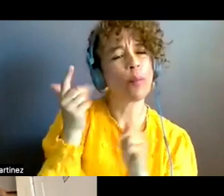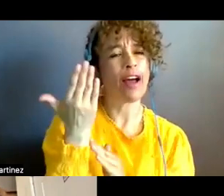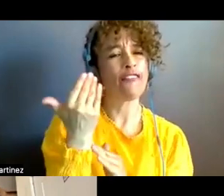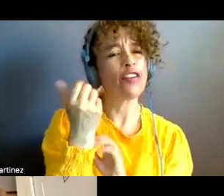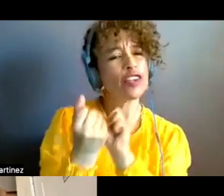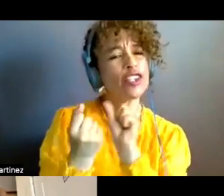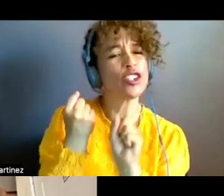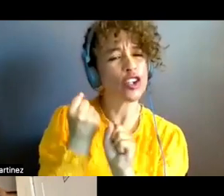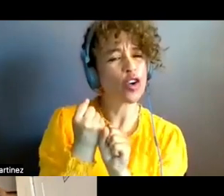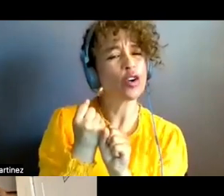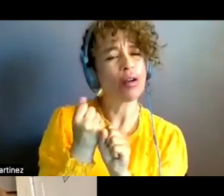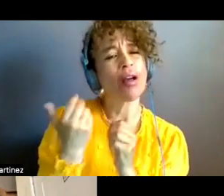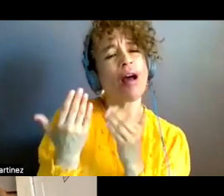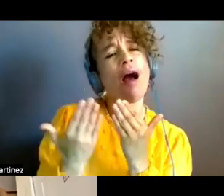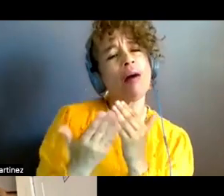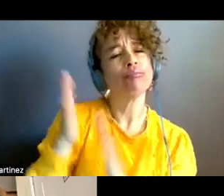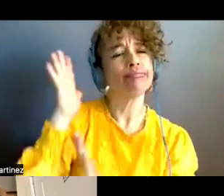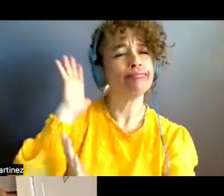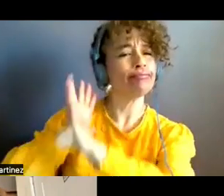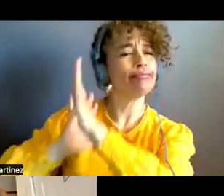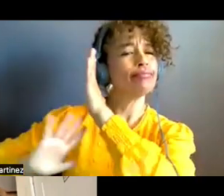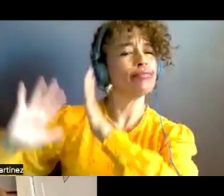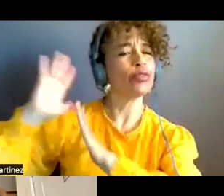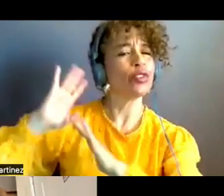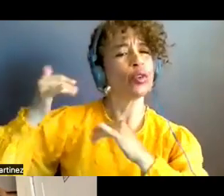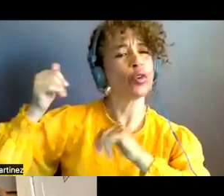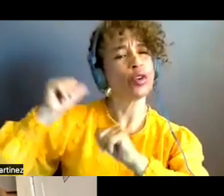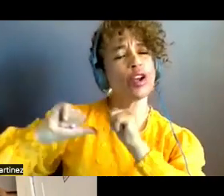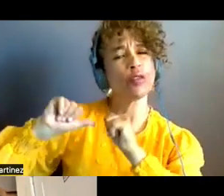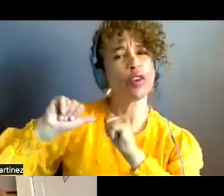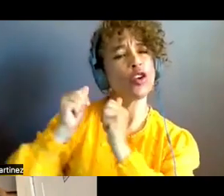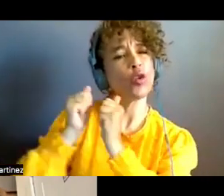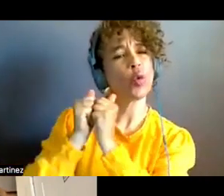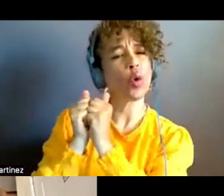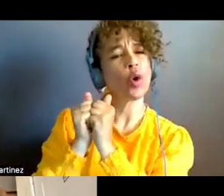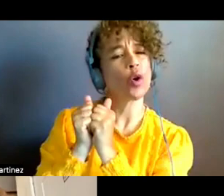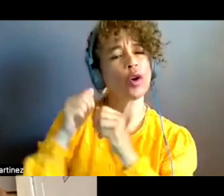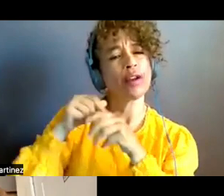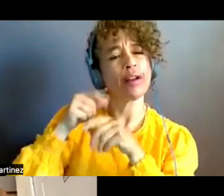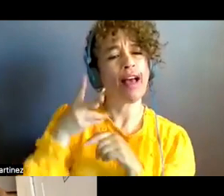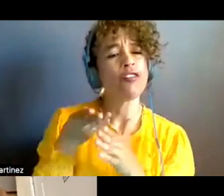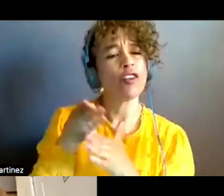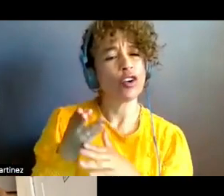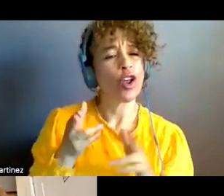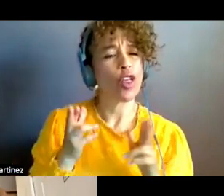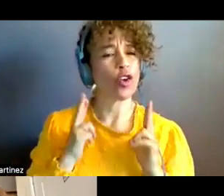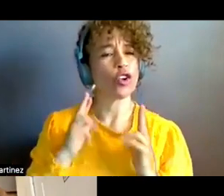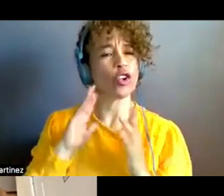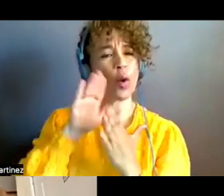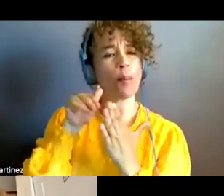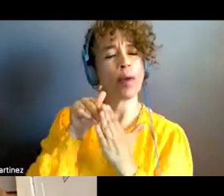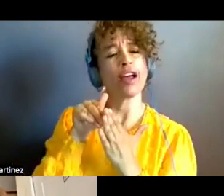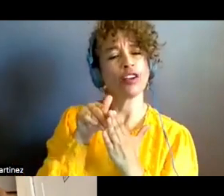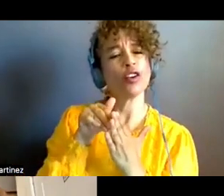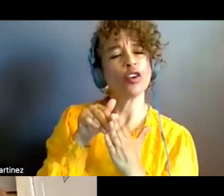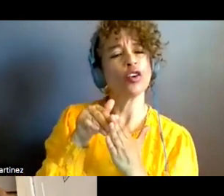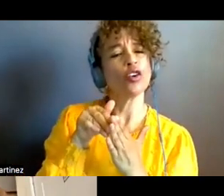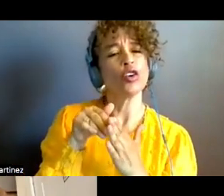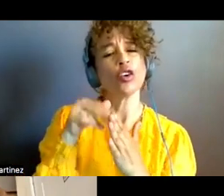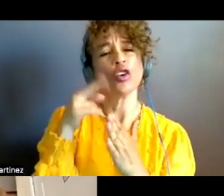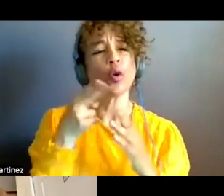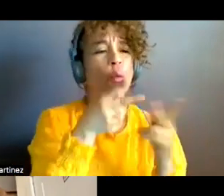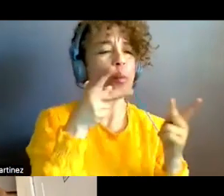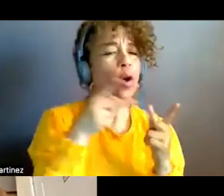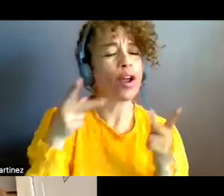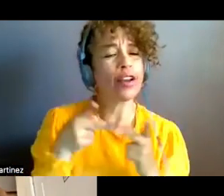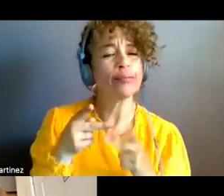now. Right, it's a long time ago. So we've been playing together for quite a while. And then after that, he was hired at Middlesex. And so we had the opportunity to play together